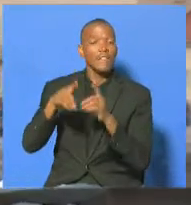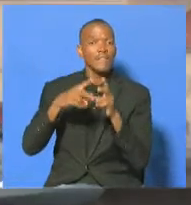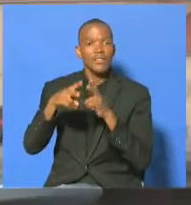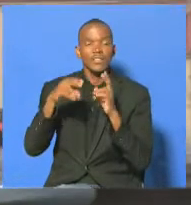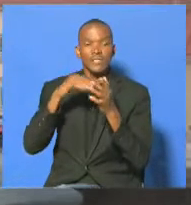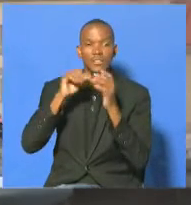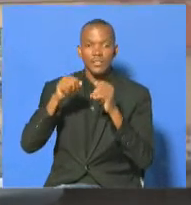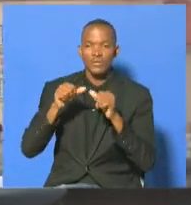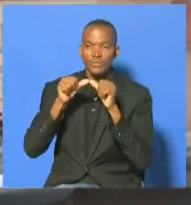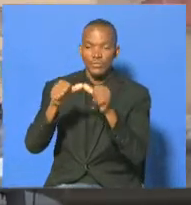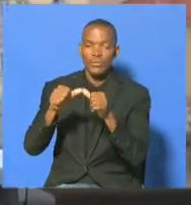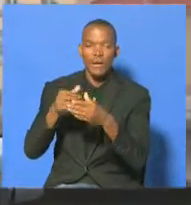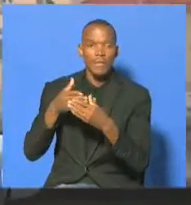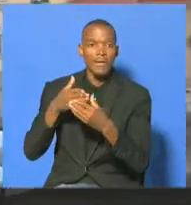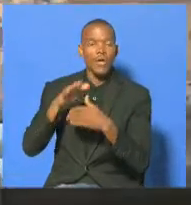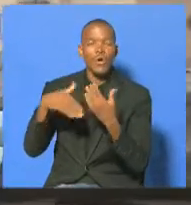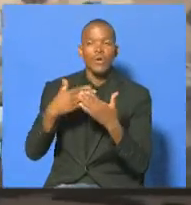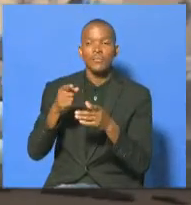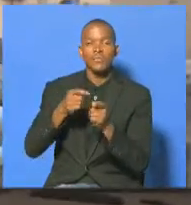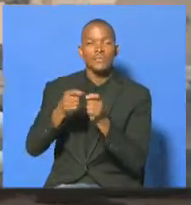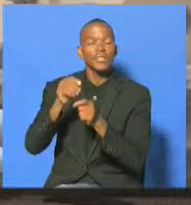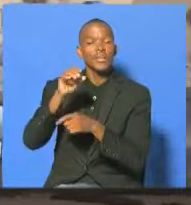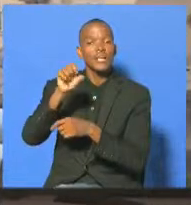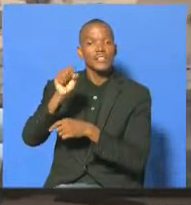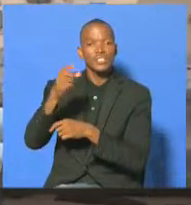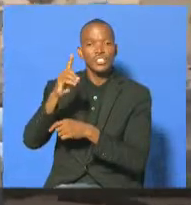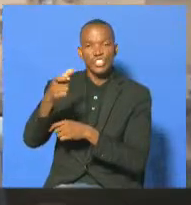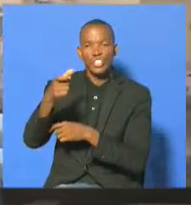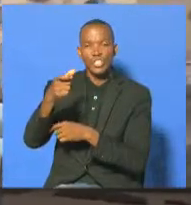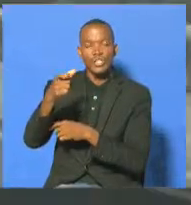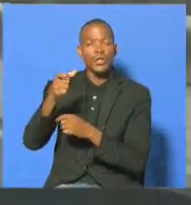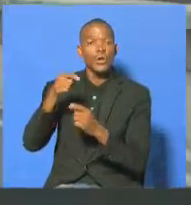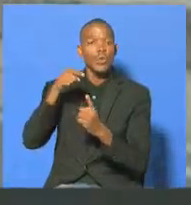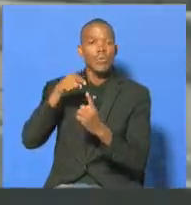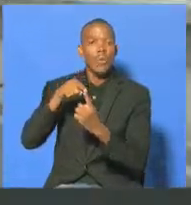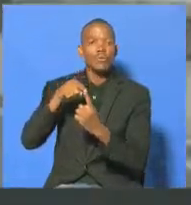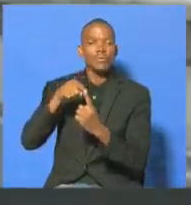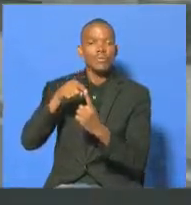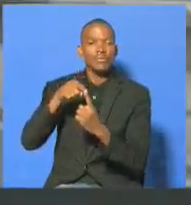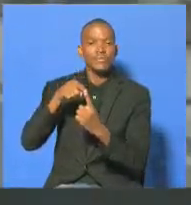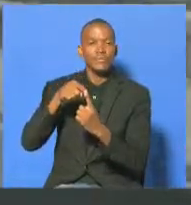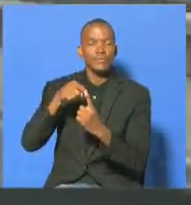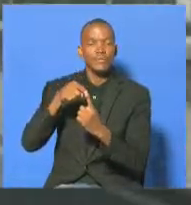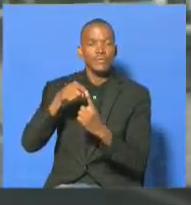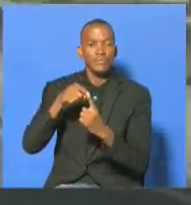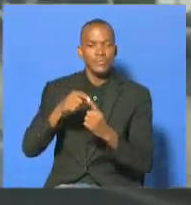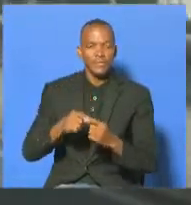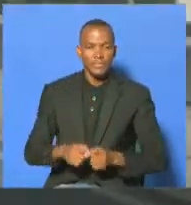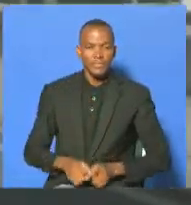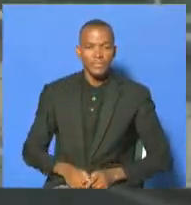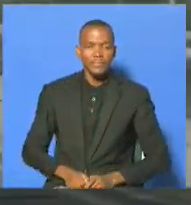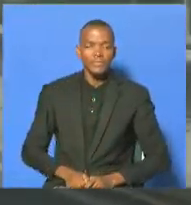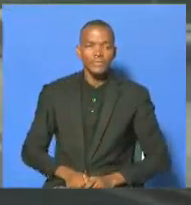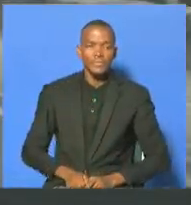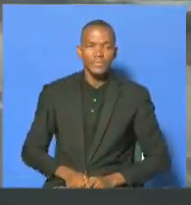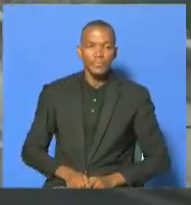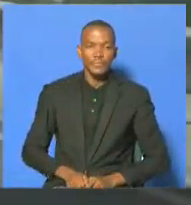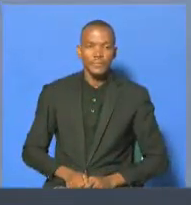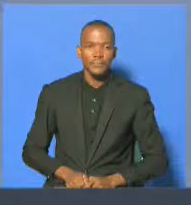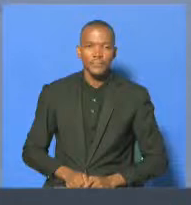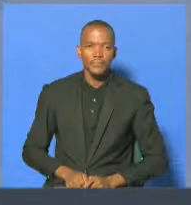push, guided by sustainable development goals. Utsidile Ungabetsi, BTV